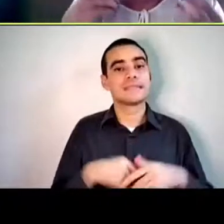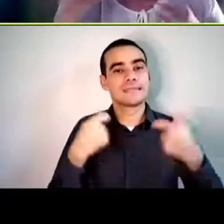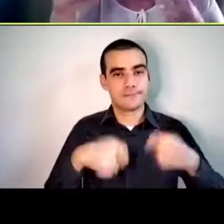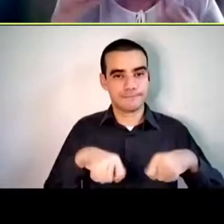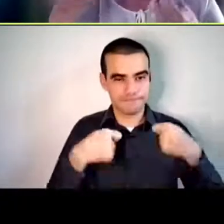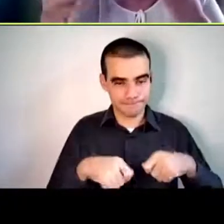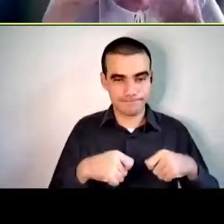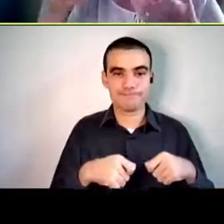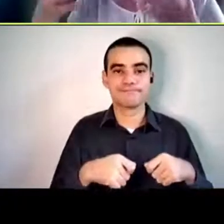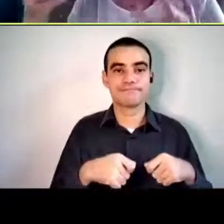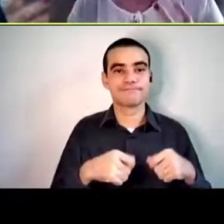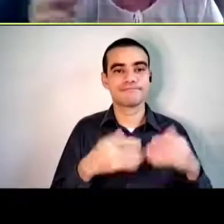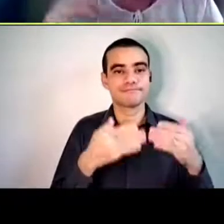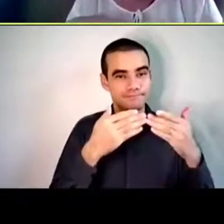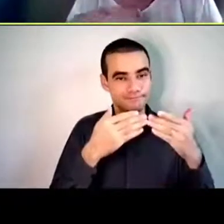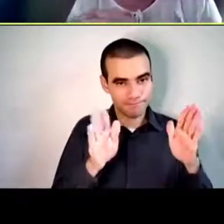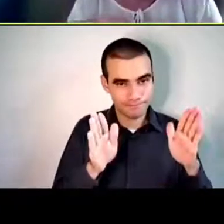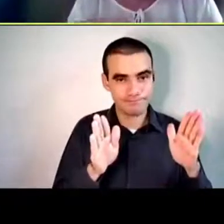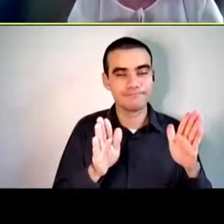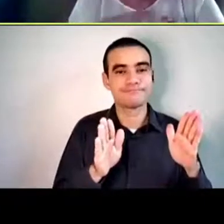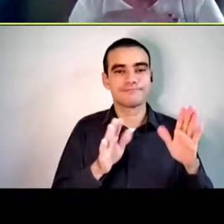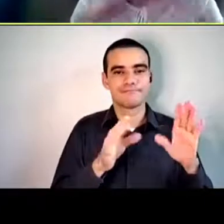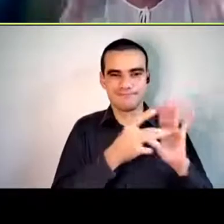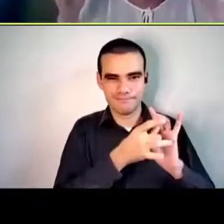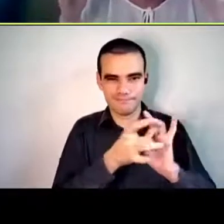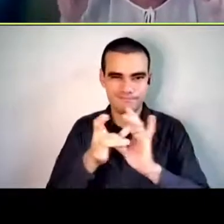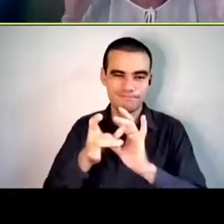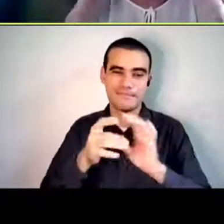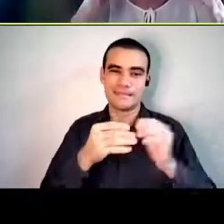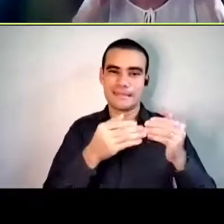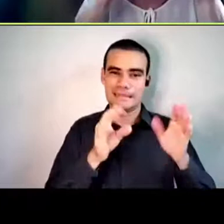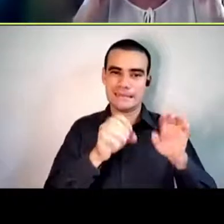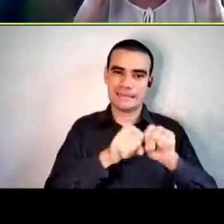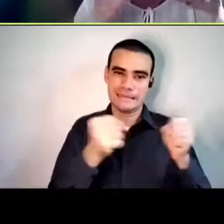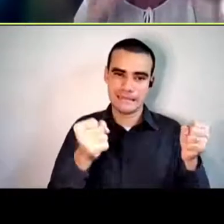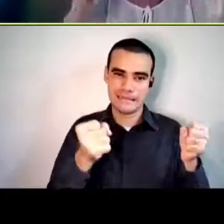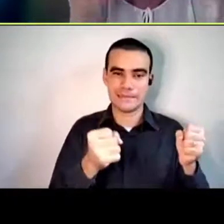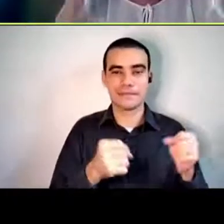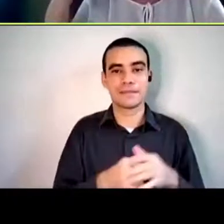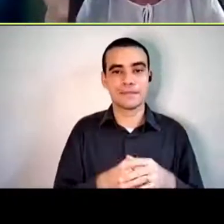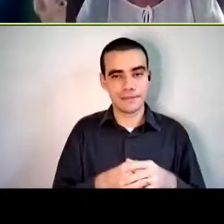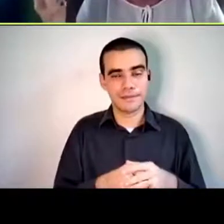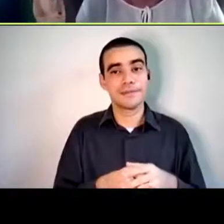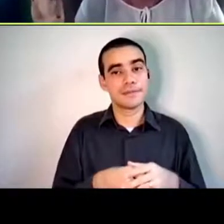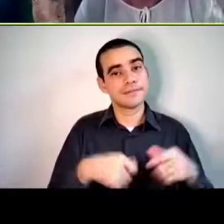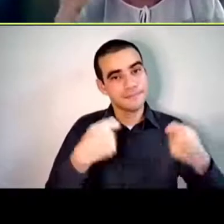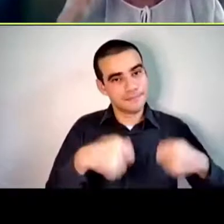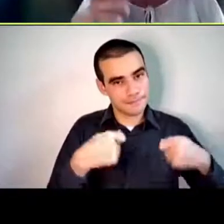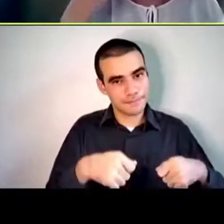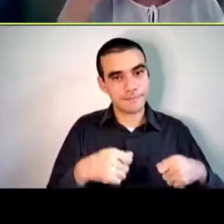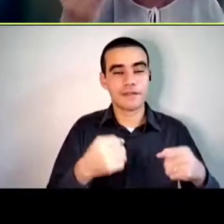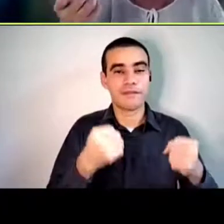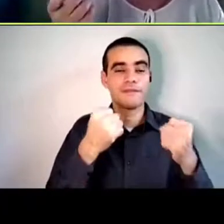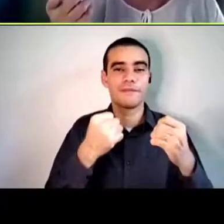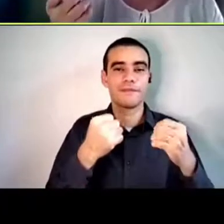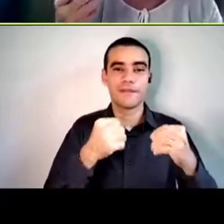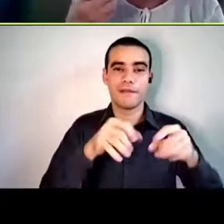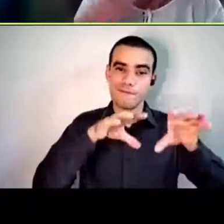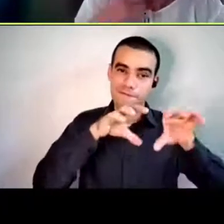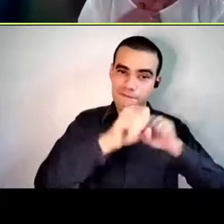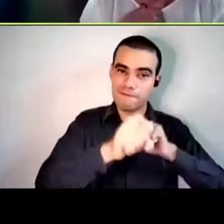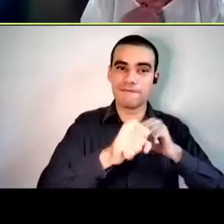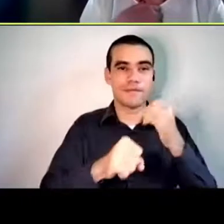this process. So we need to break these currents. And this comes from a basic thing, being able to have a